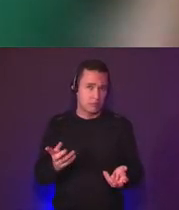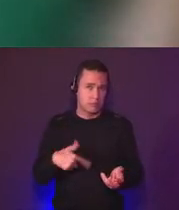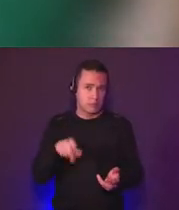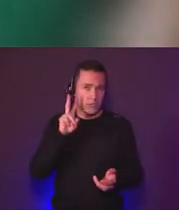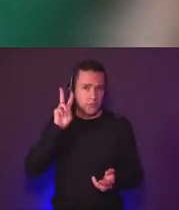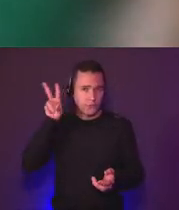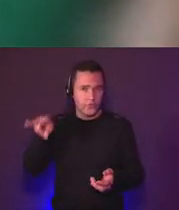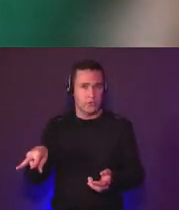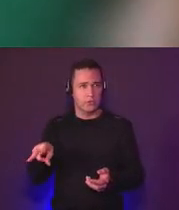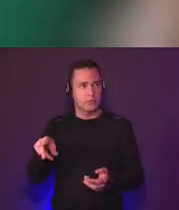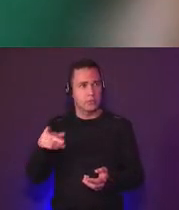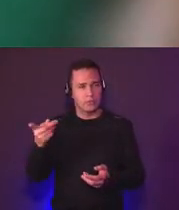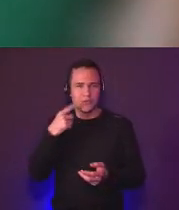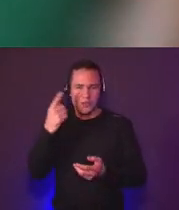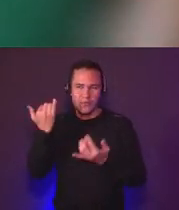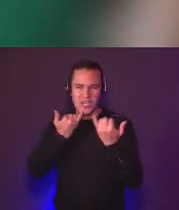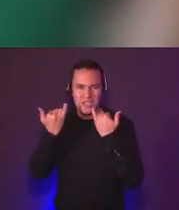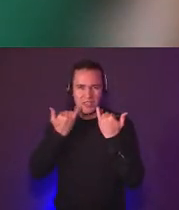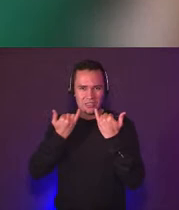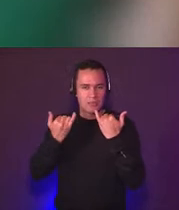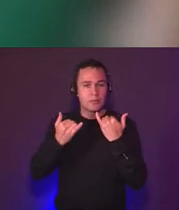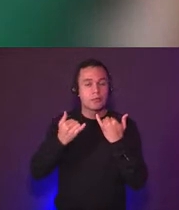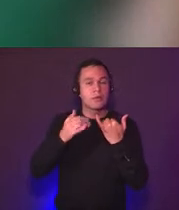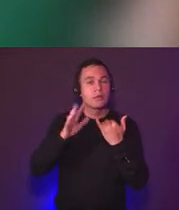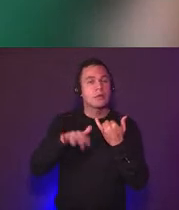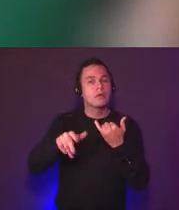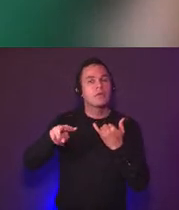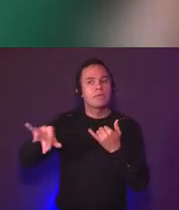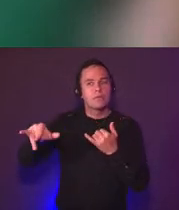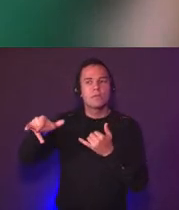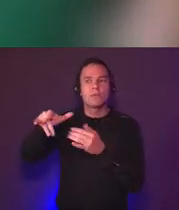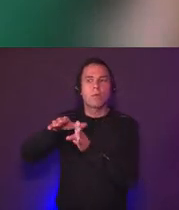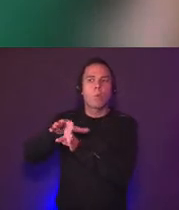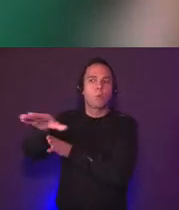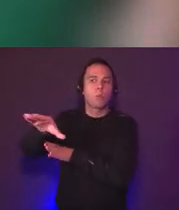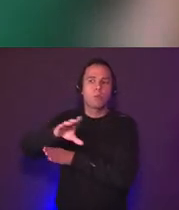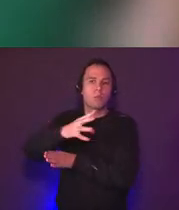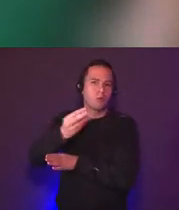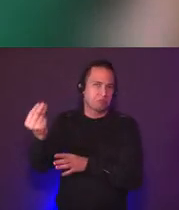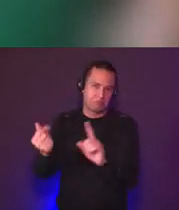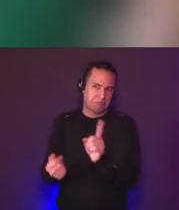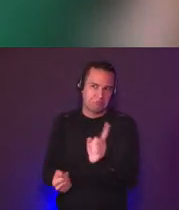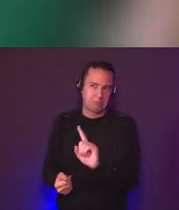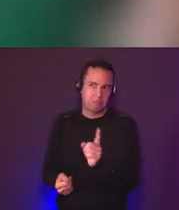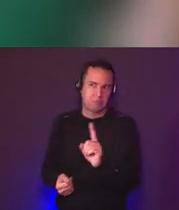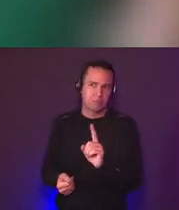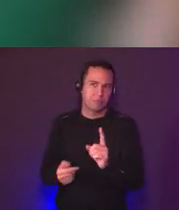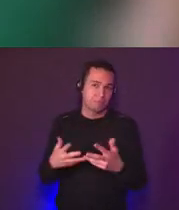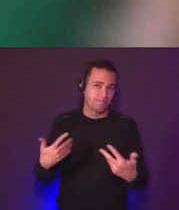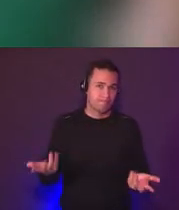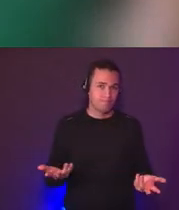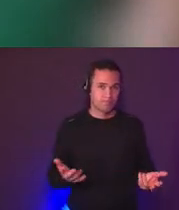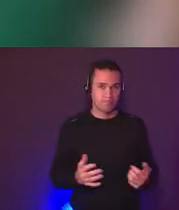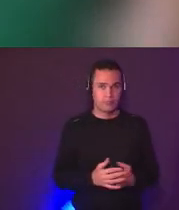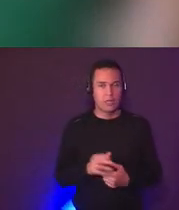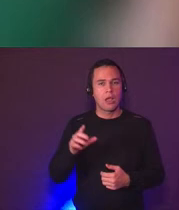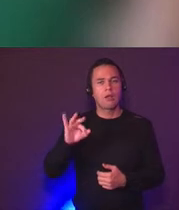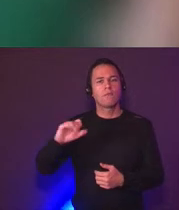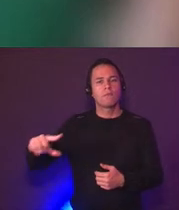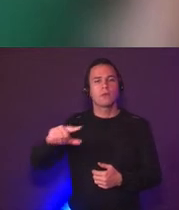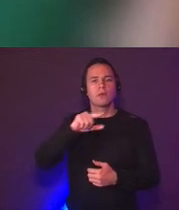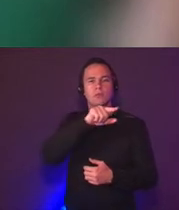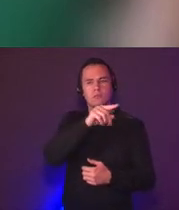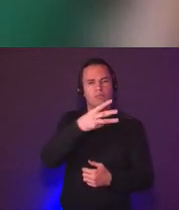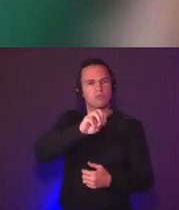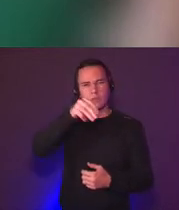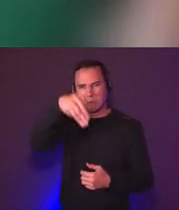But median will correct for outliers. So Phil and I went over this. Poor Phil. He spent like a half an hour with me, like, how do we